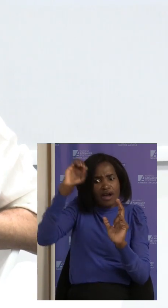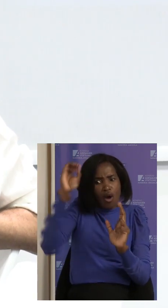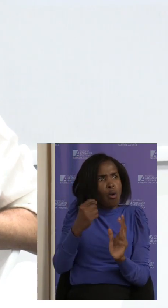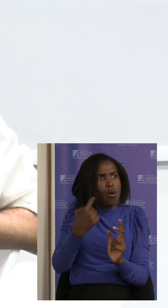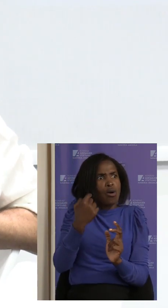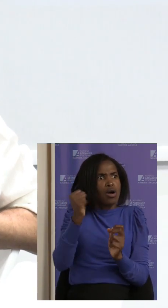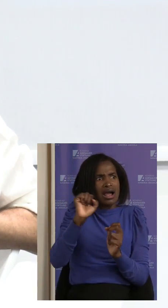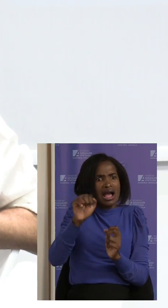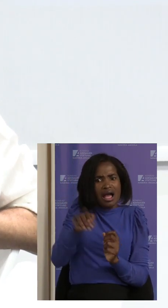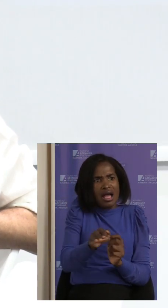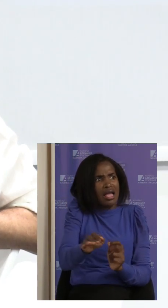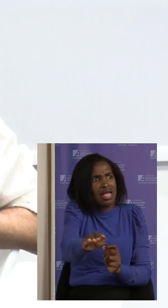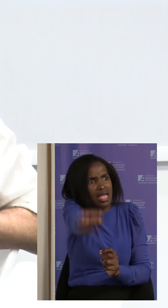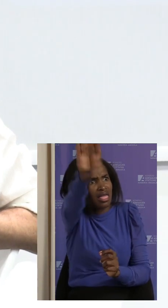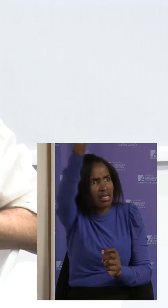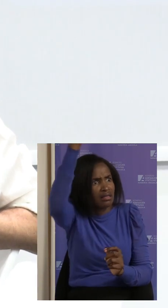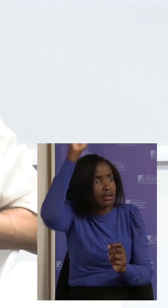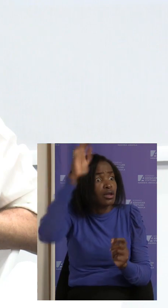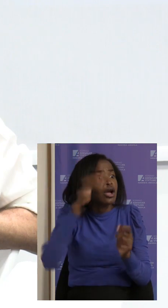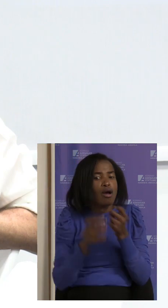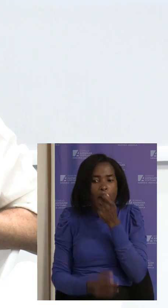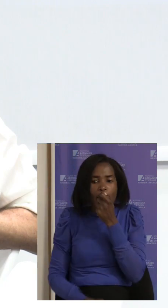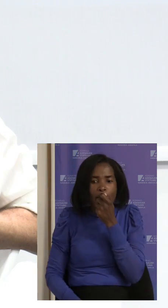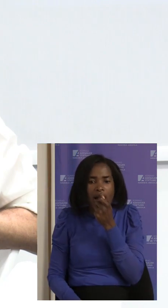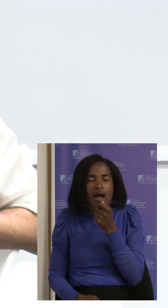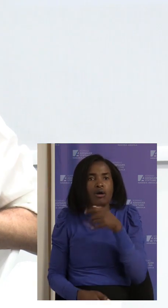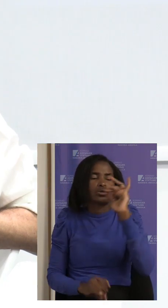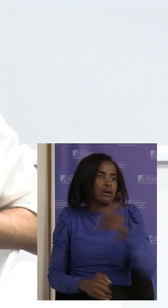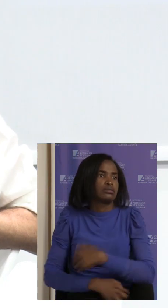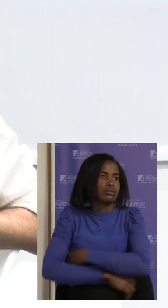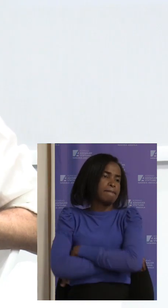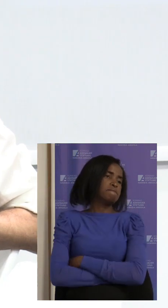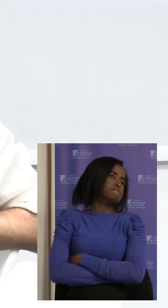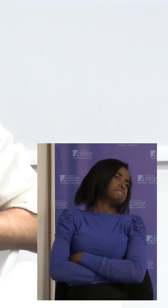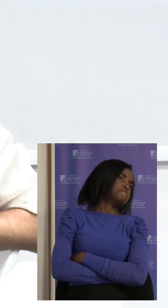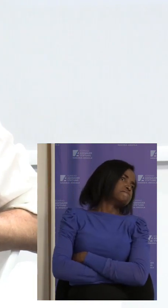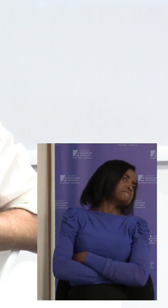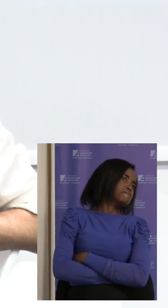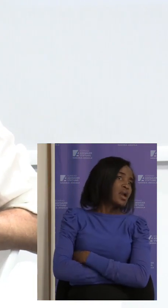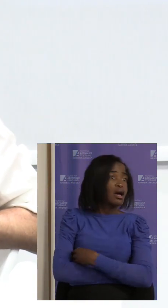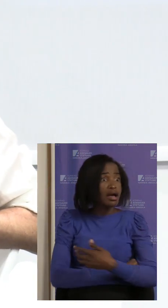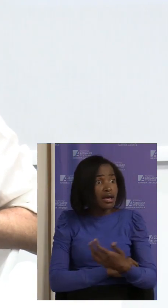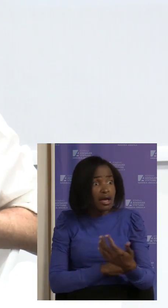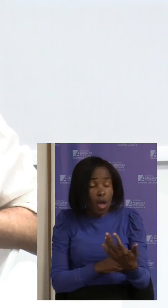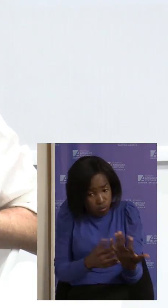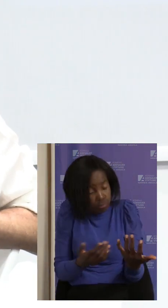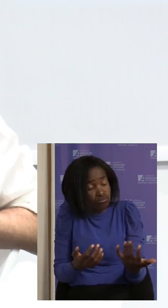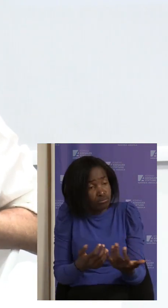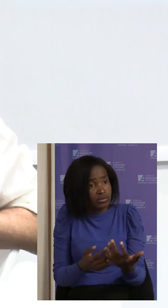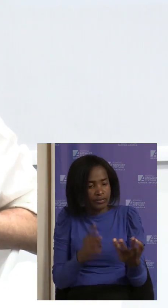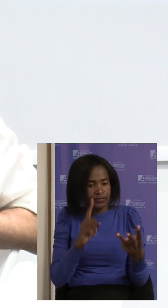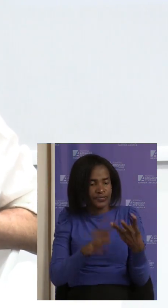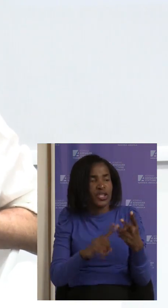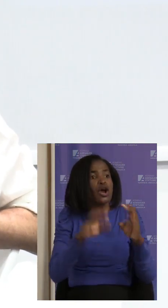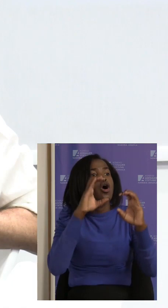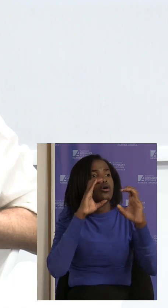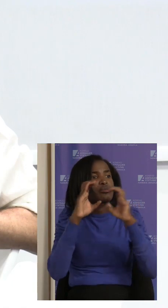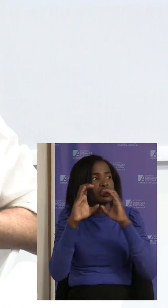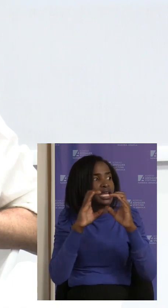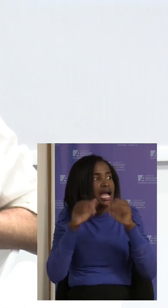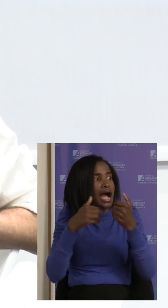driver's license anymore because you'll tell your car where to take you, These are just small little things that's happening. The next one is communication. How